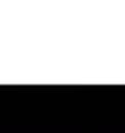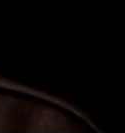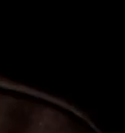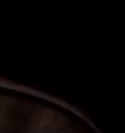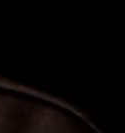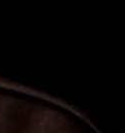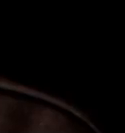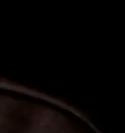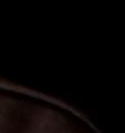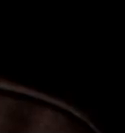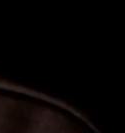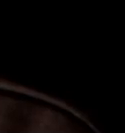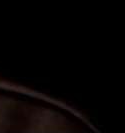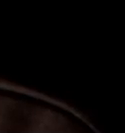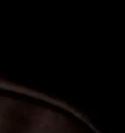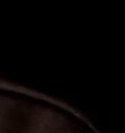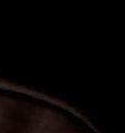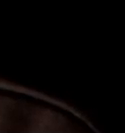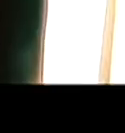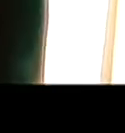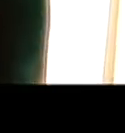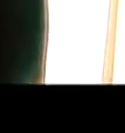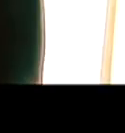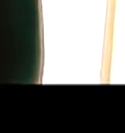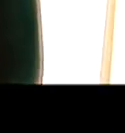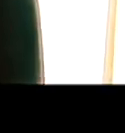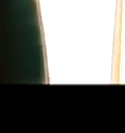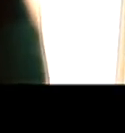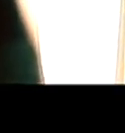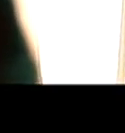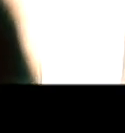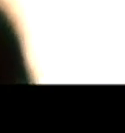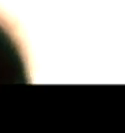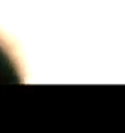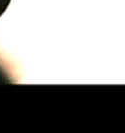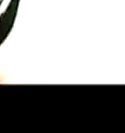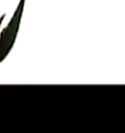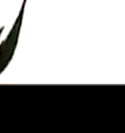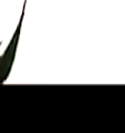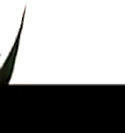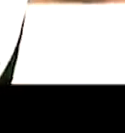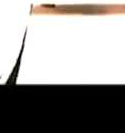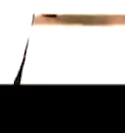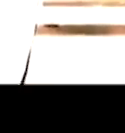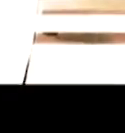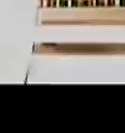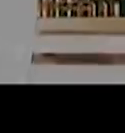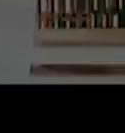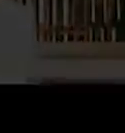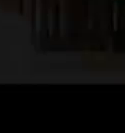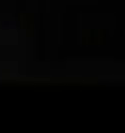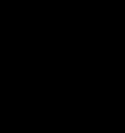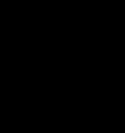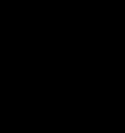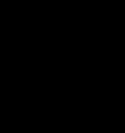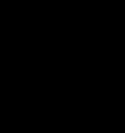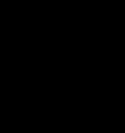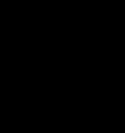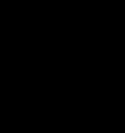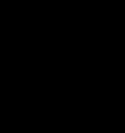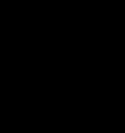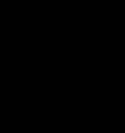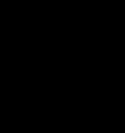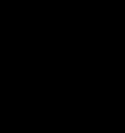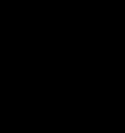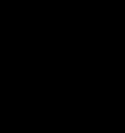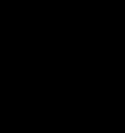so bittersweet that, darling, it's getting me down. So on your mark,